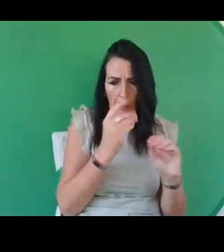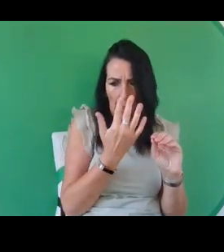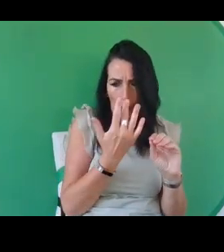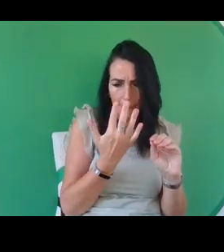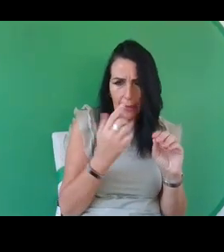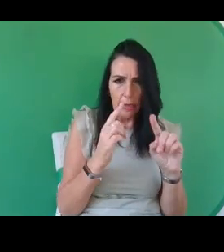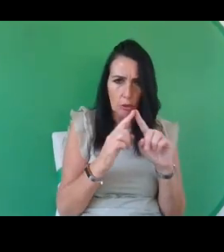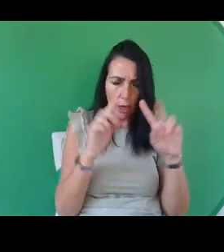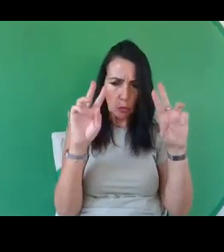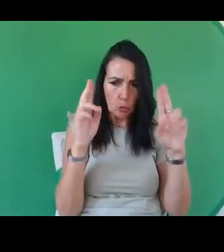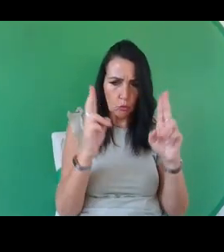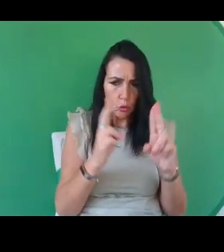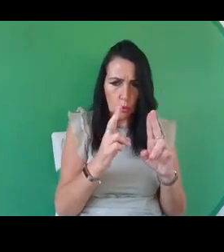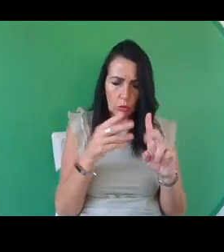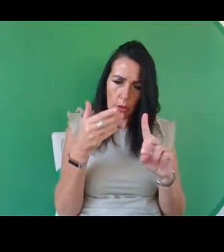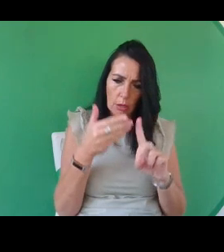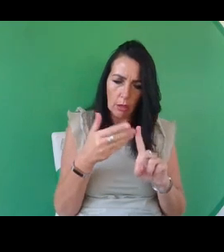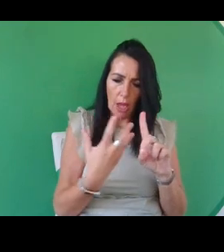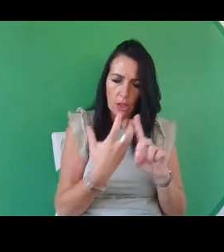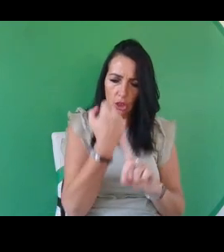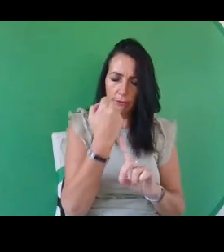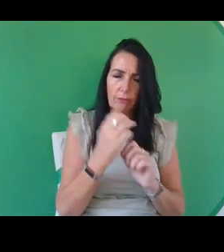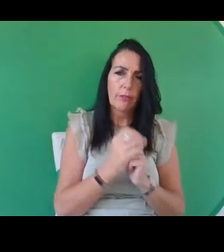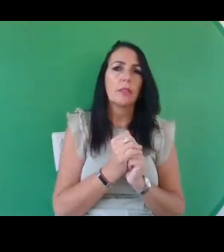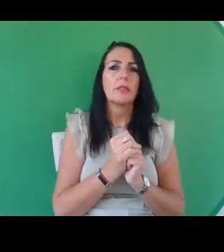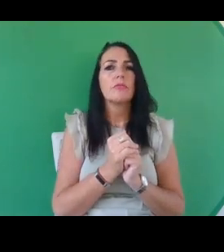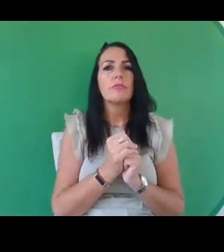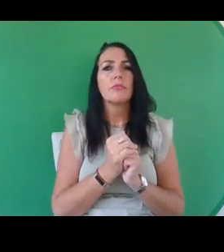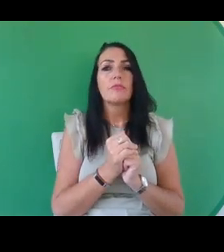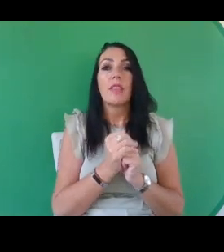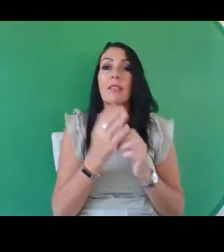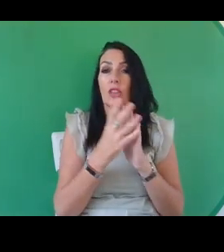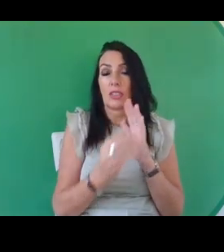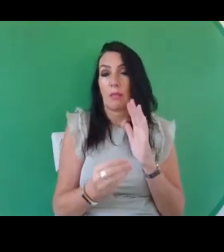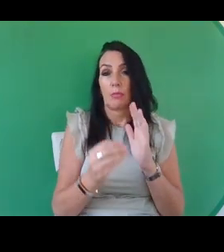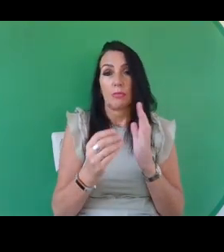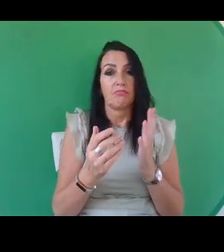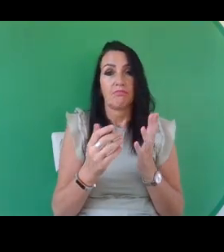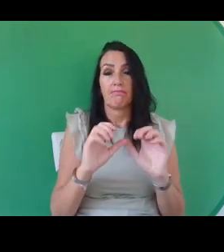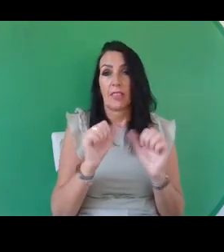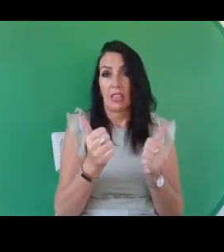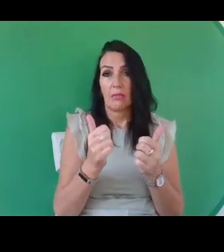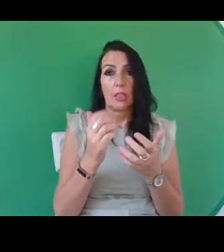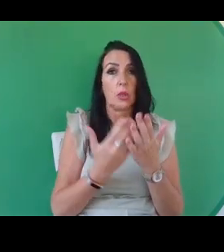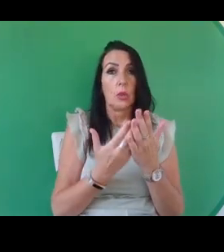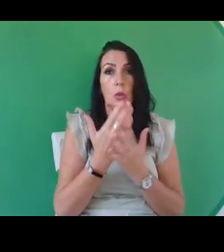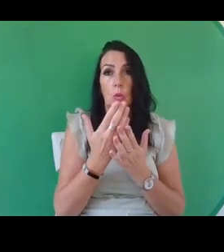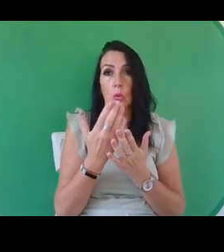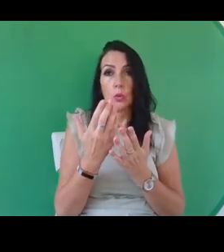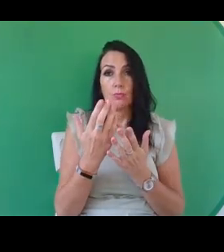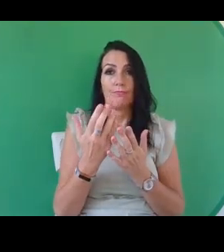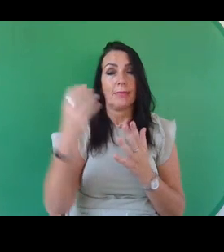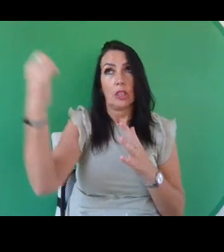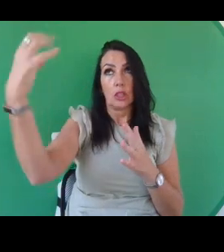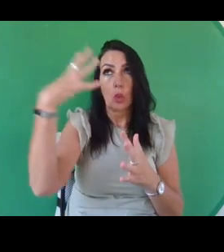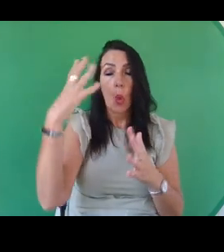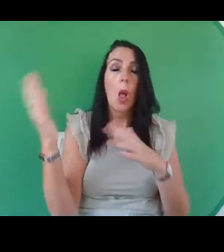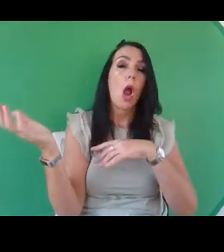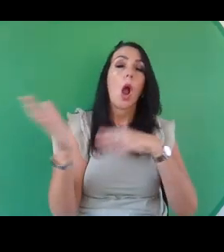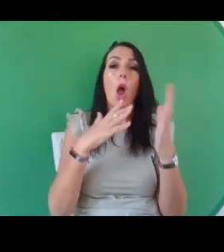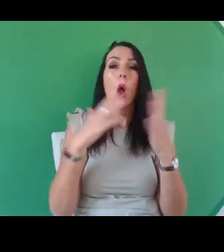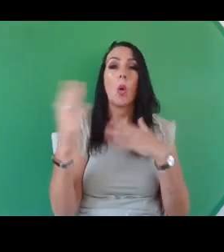meet your targets. For example, adopt cleaner technologies, use renewable energy sources like solar and wind power,